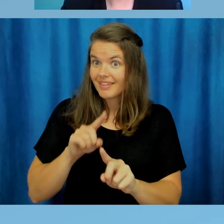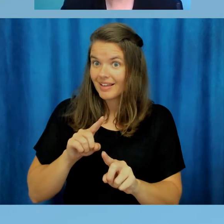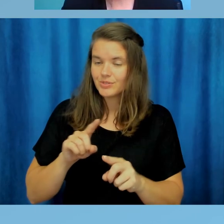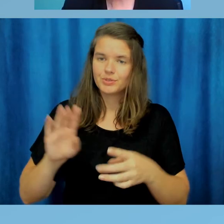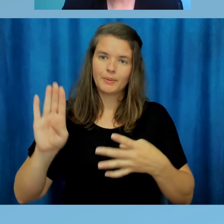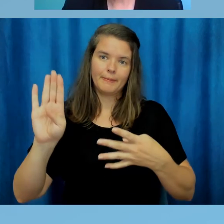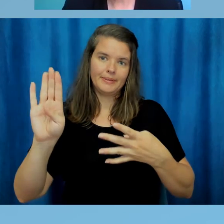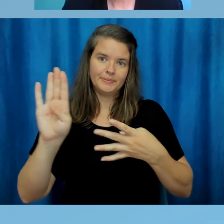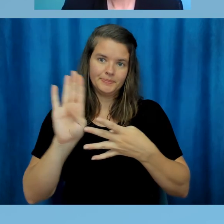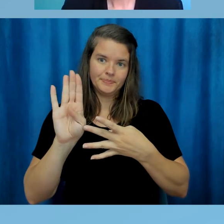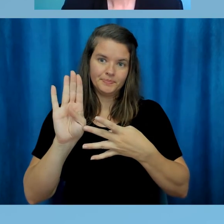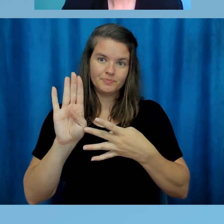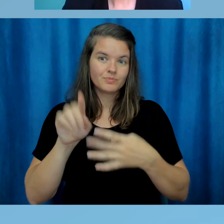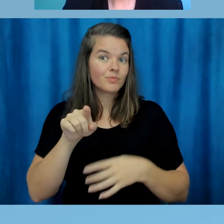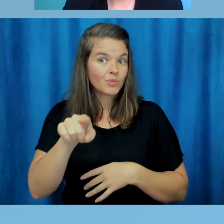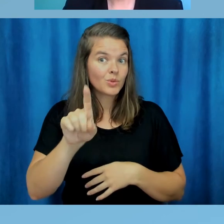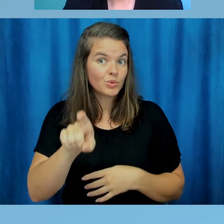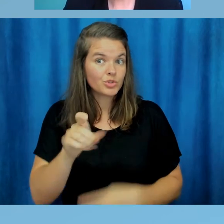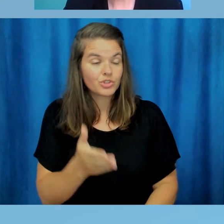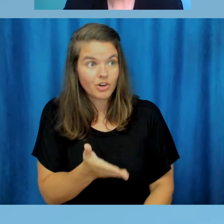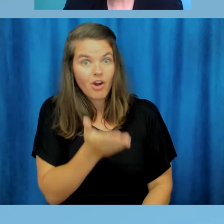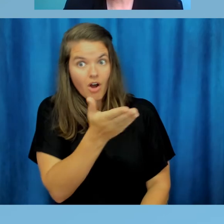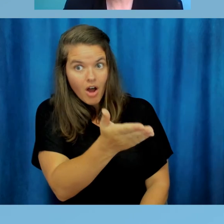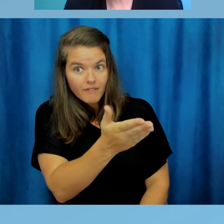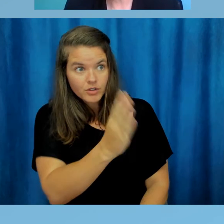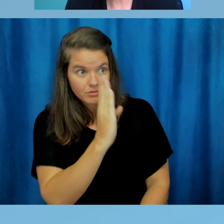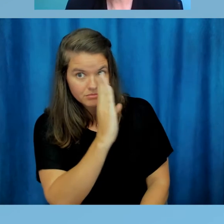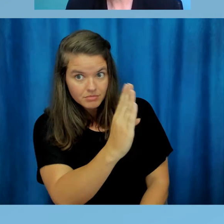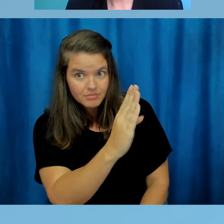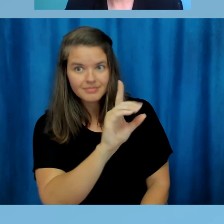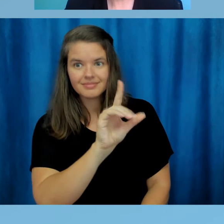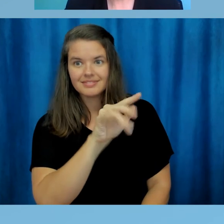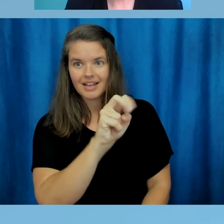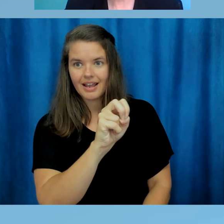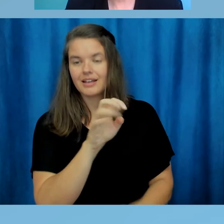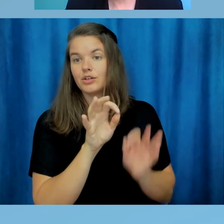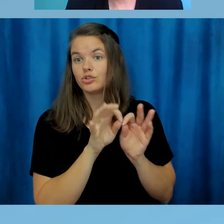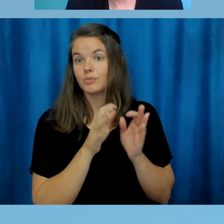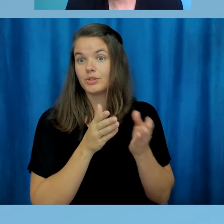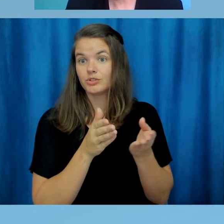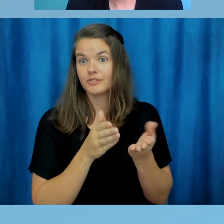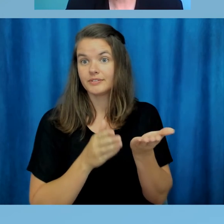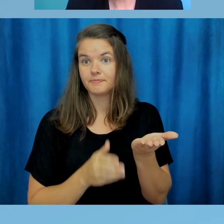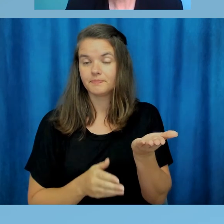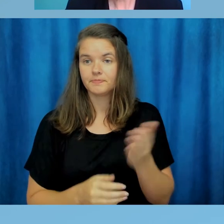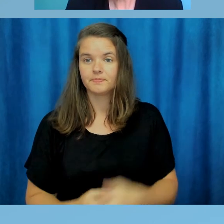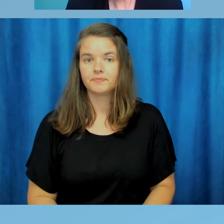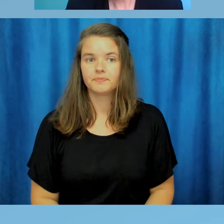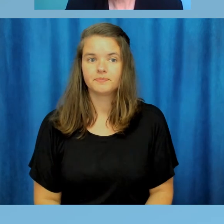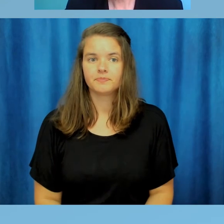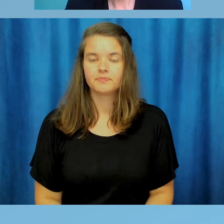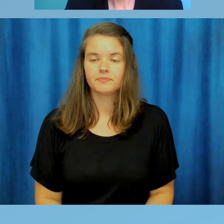Answer here is B. You should offer Diane interpreting services.